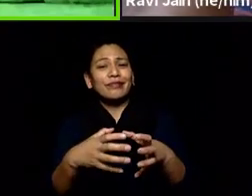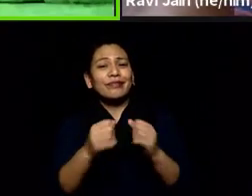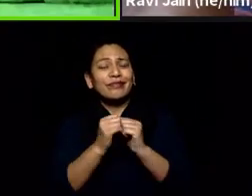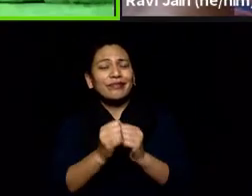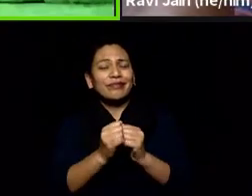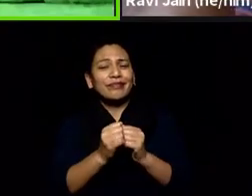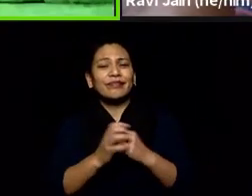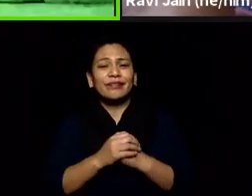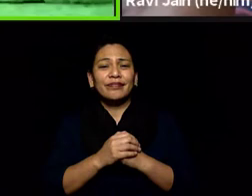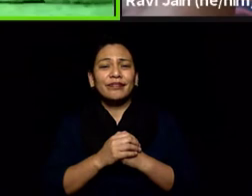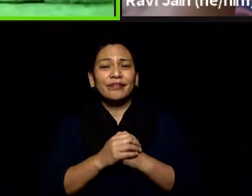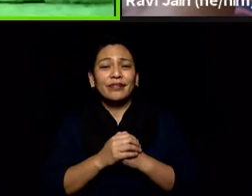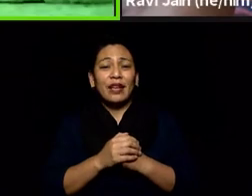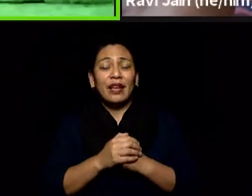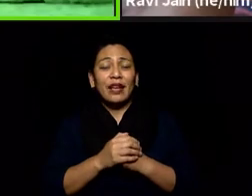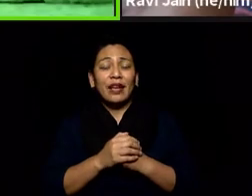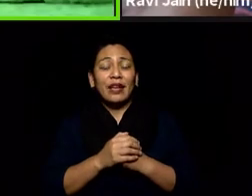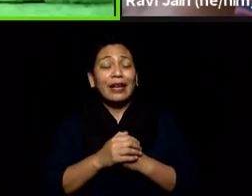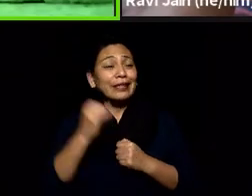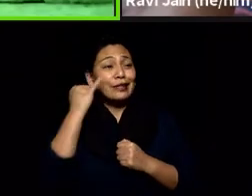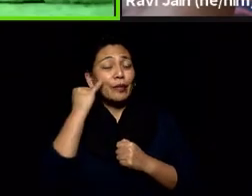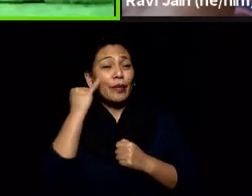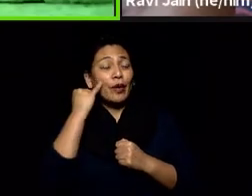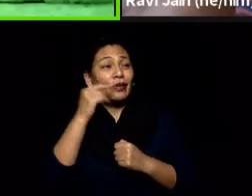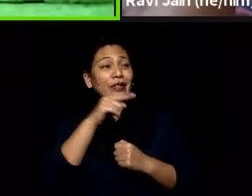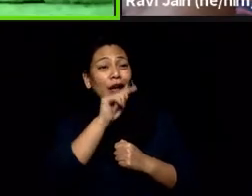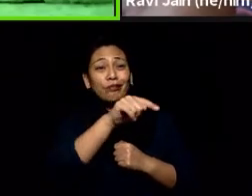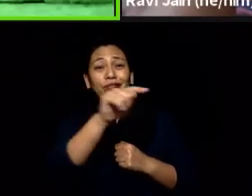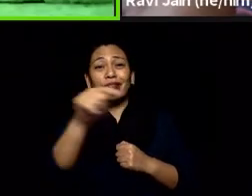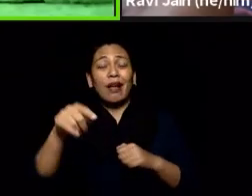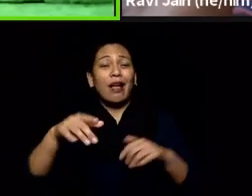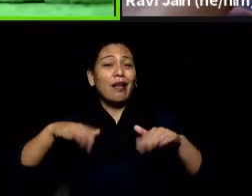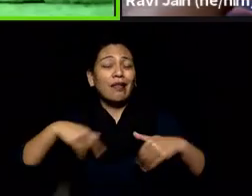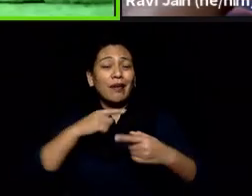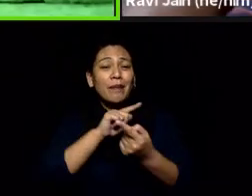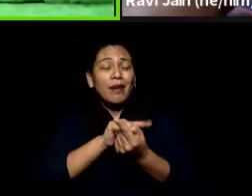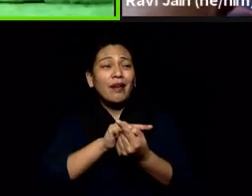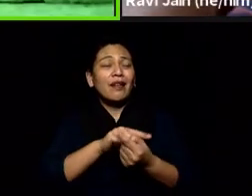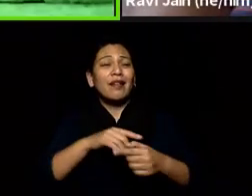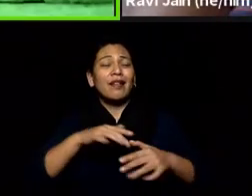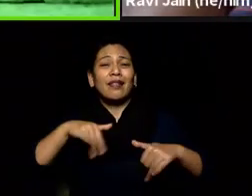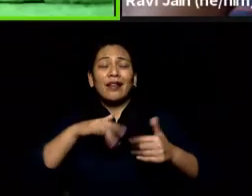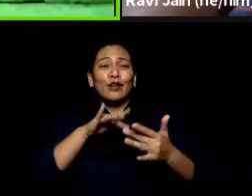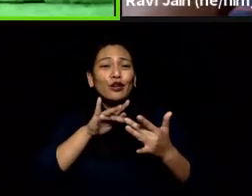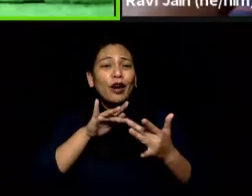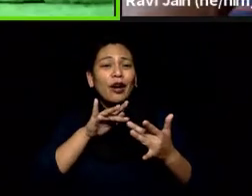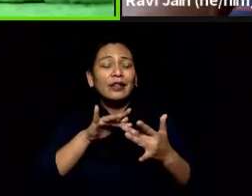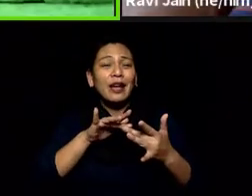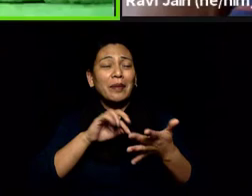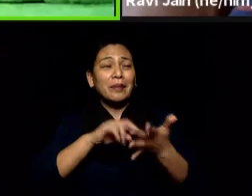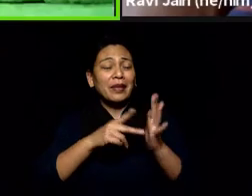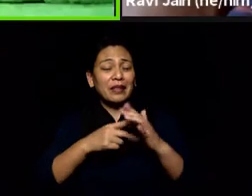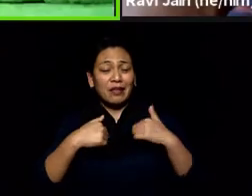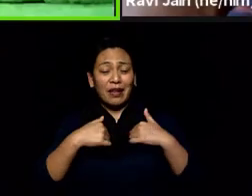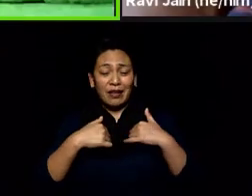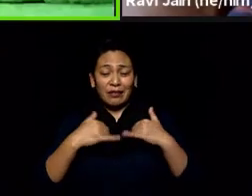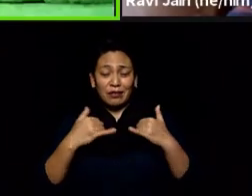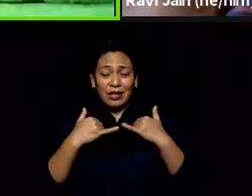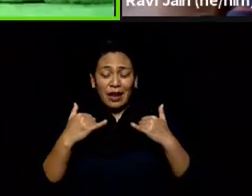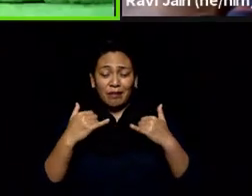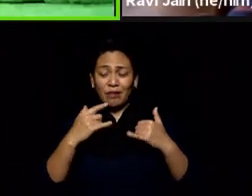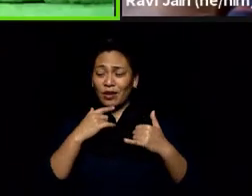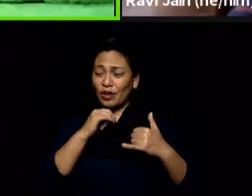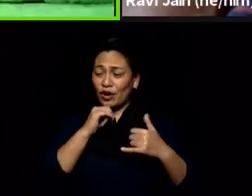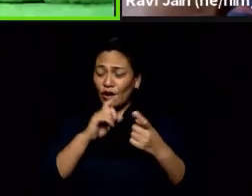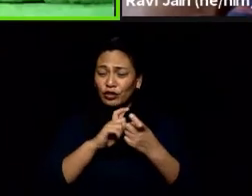Do I fear that had I not met them, that I may not have changed and therefore not even have